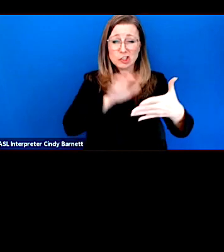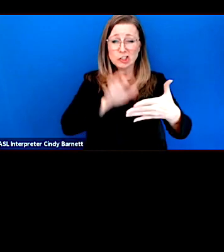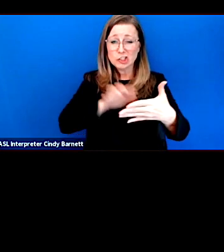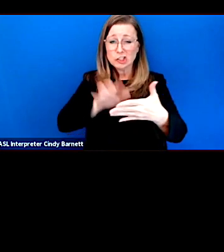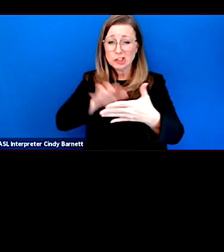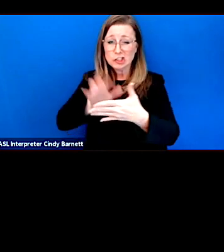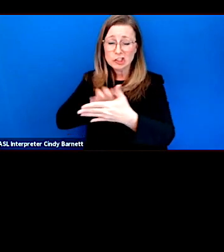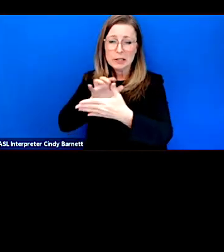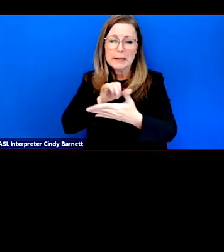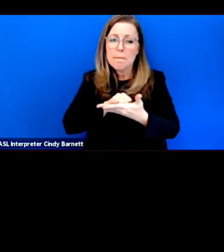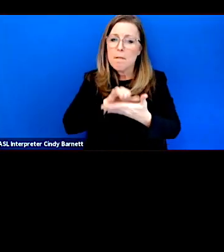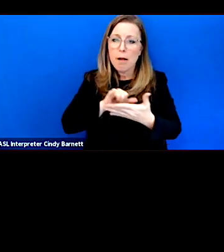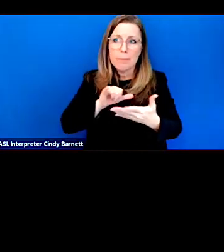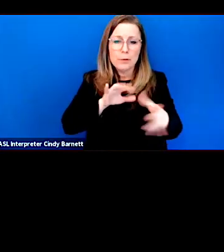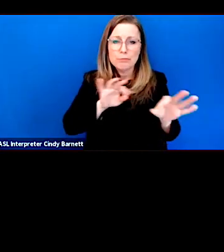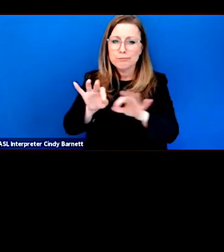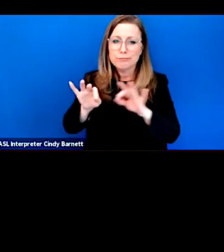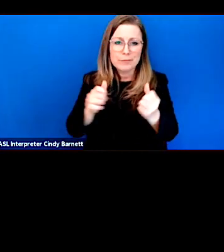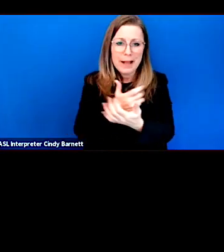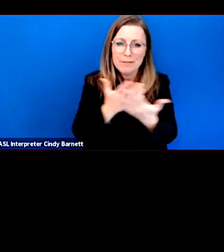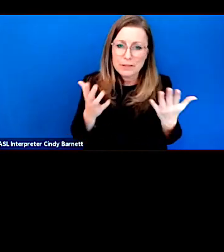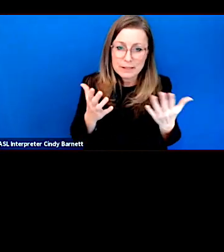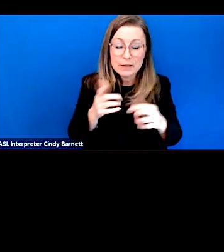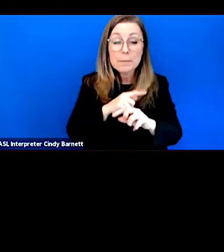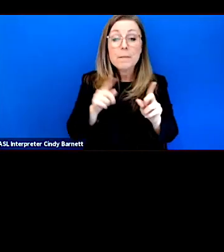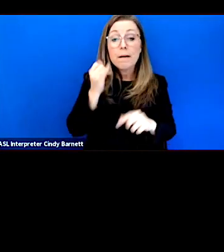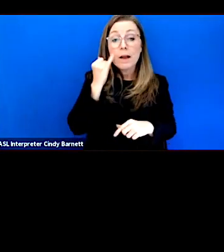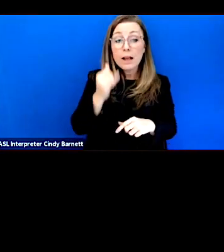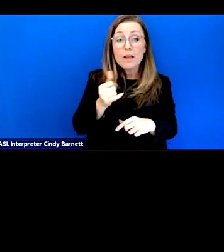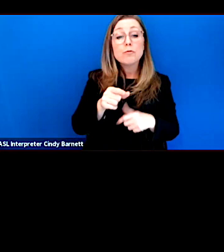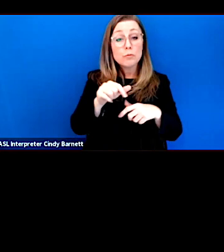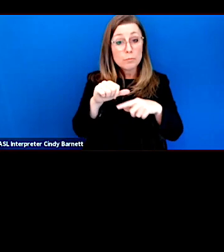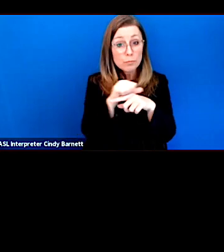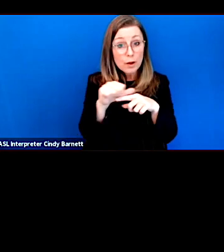snowballing and then you're reaching out to authors,